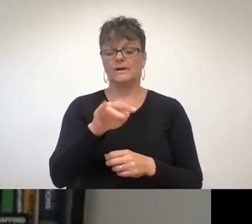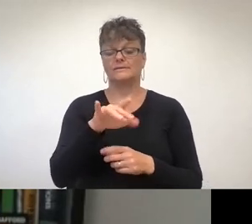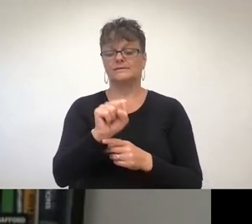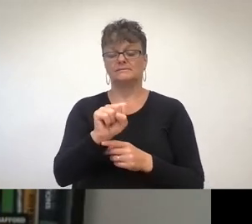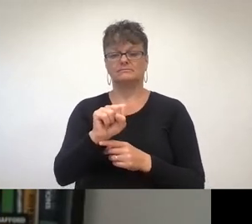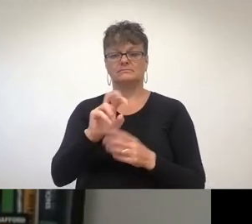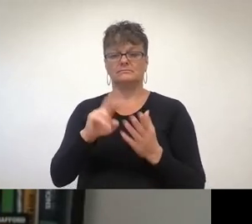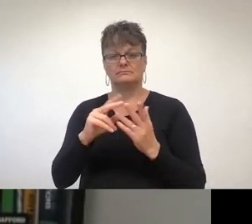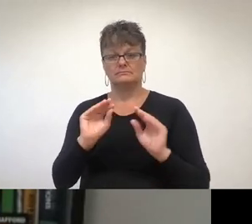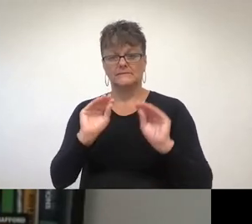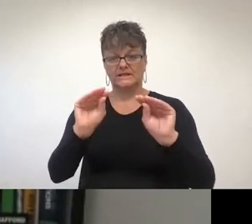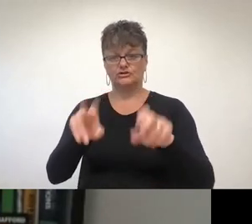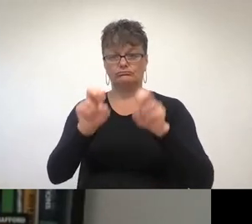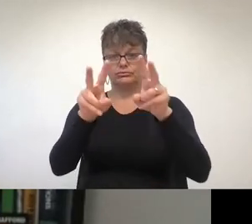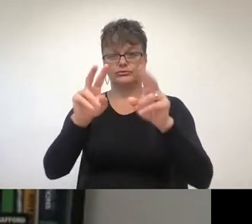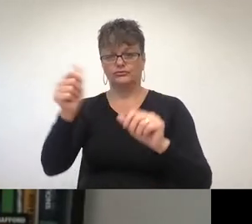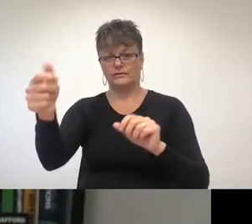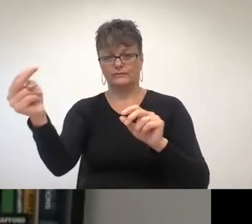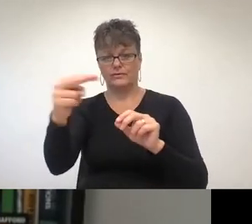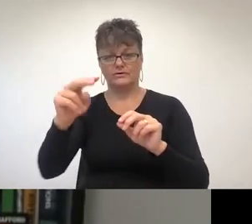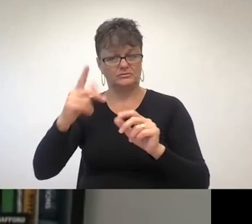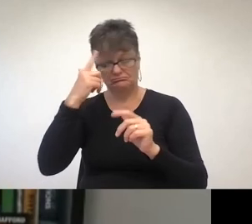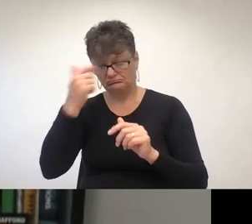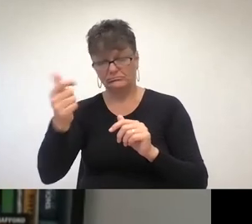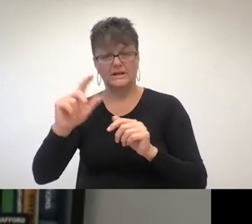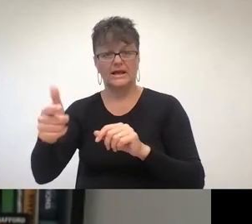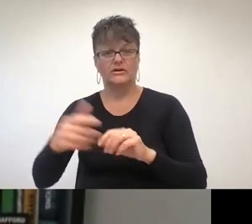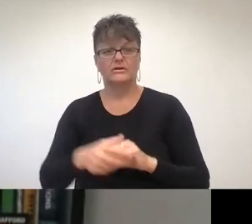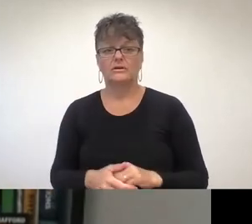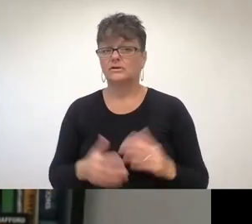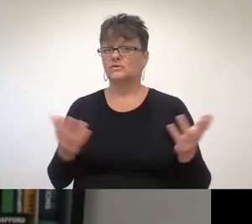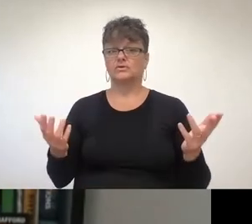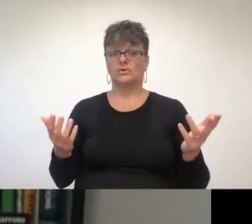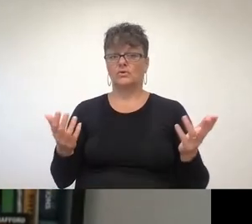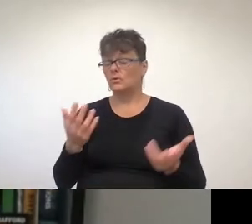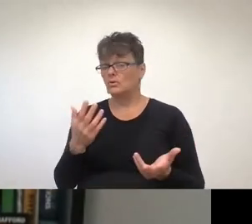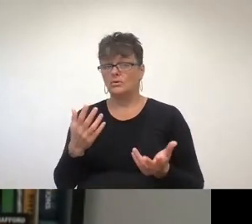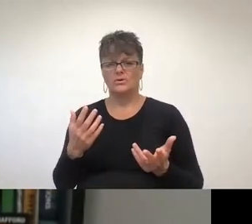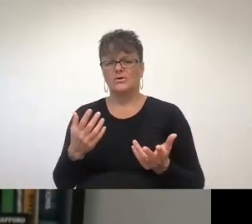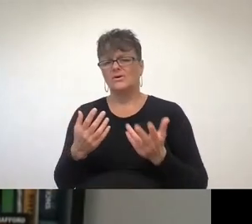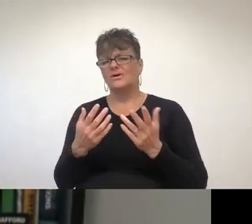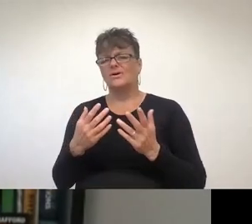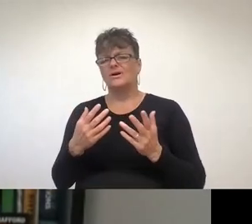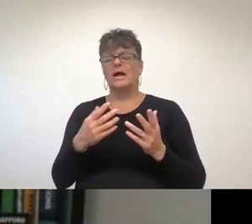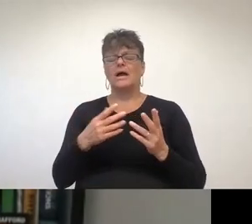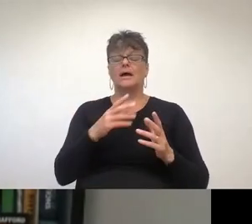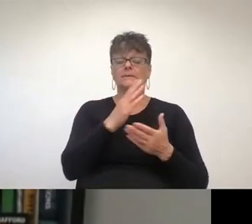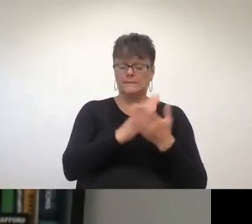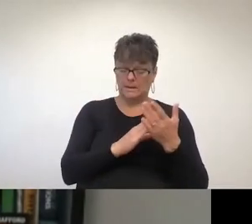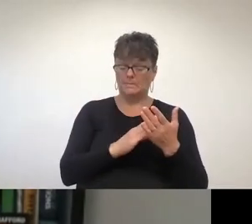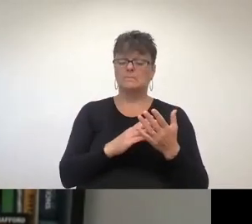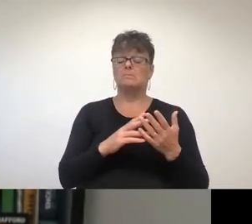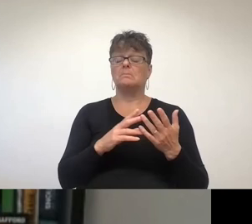interesting models. Let's come together for one weekend and then go off for the next month and do your work and then come back. That's not entirely new or innovative, but I do believe that people